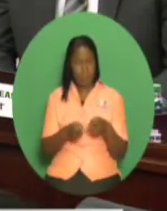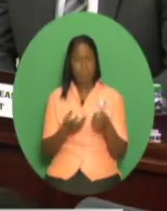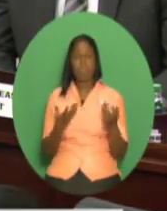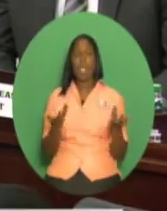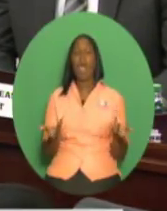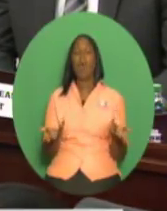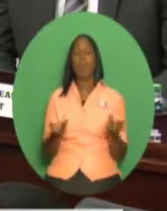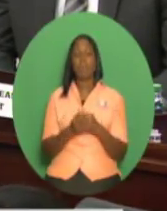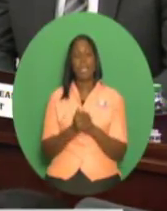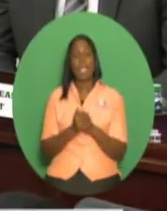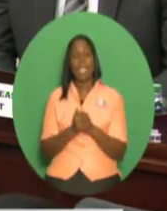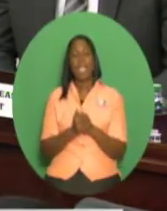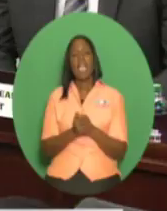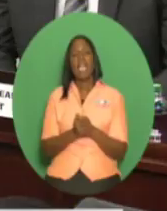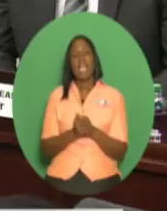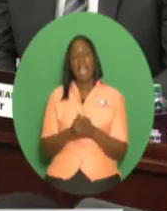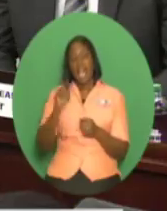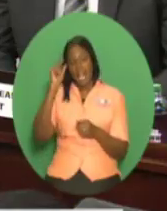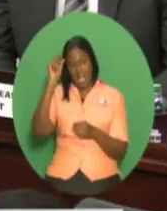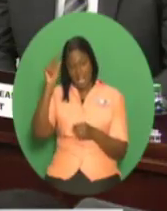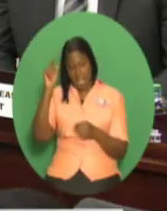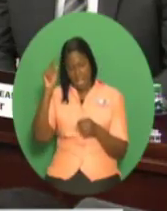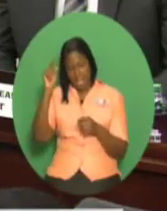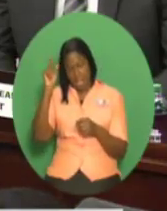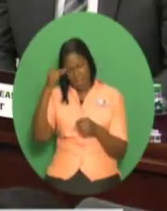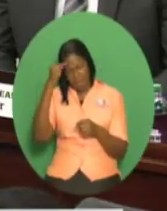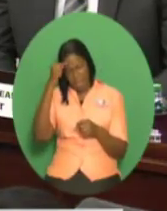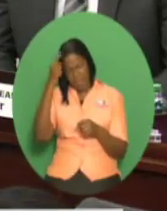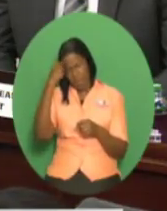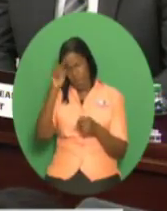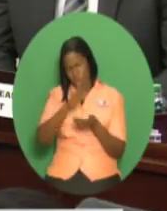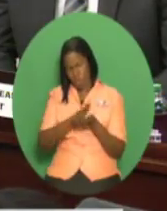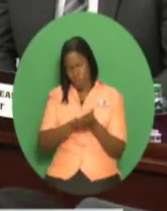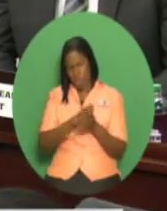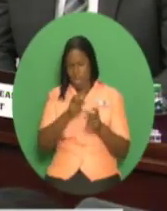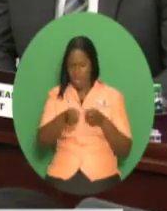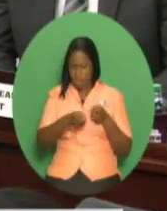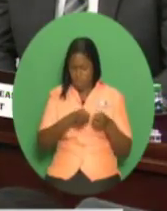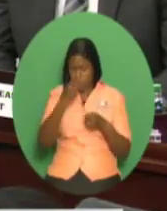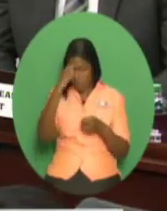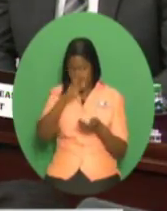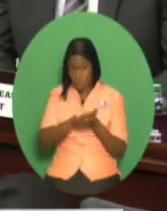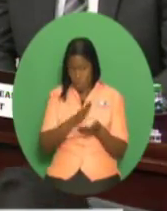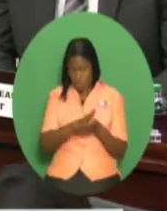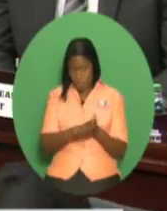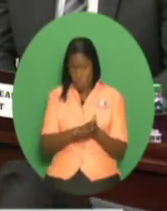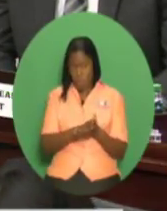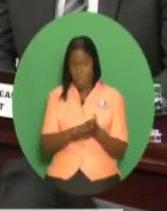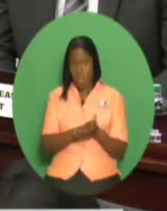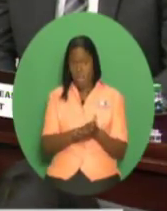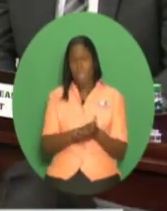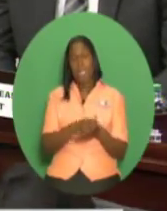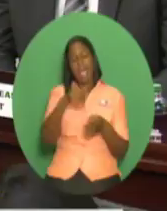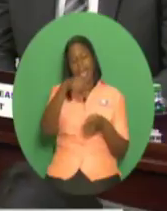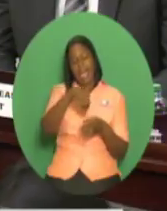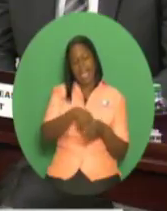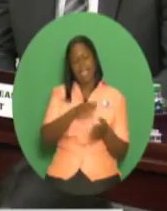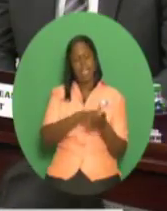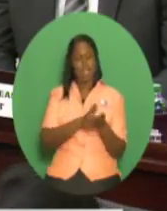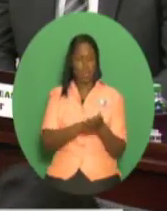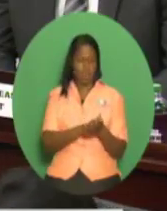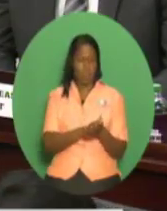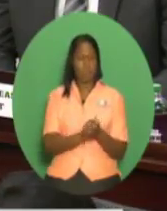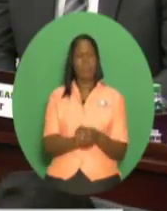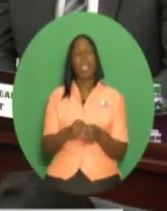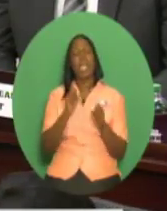school community. In other words, Madam Speaker, we will be working closely with our